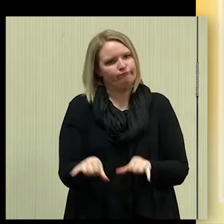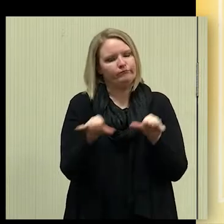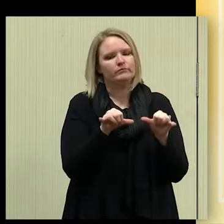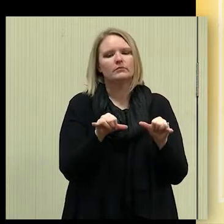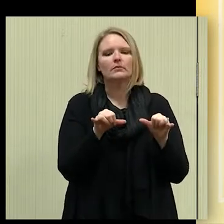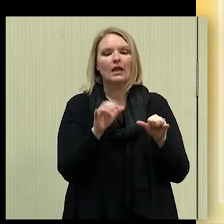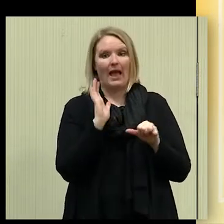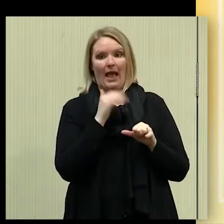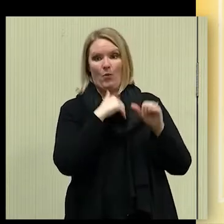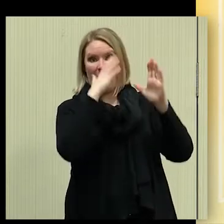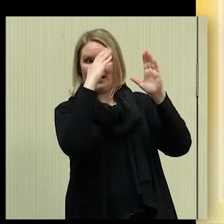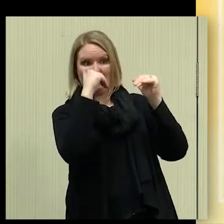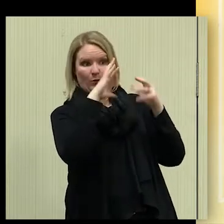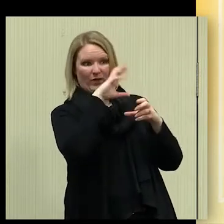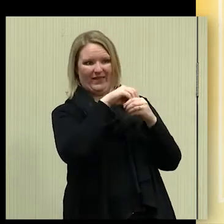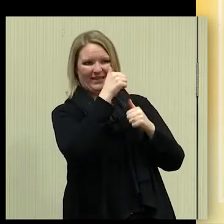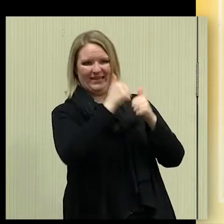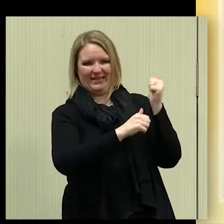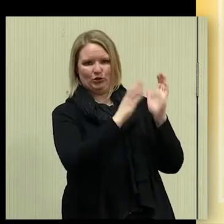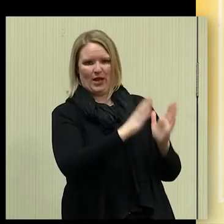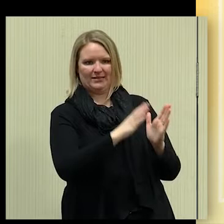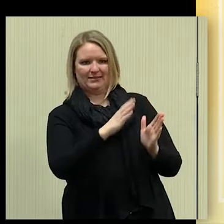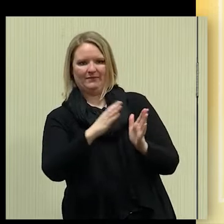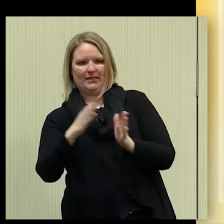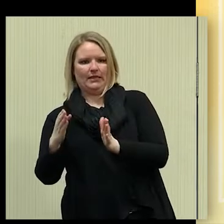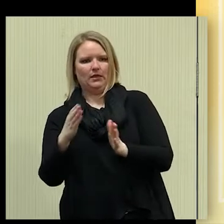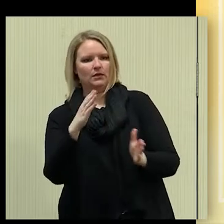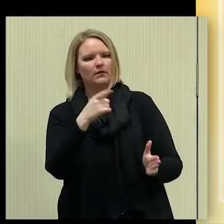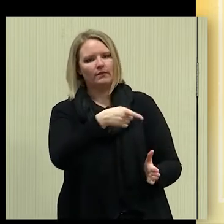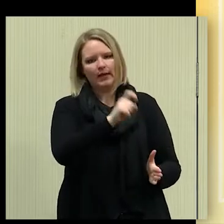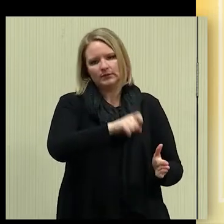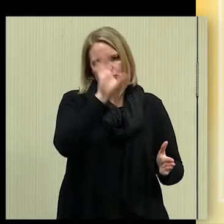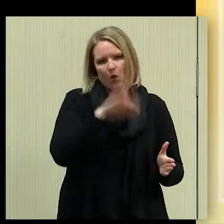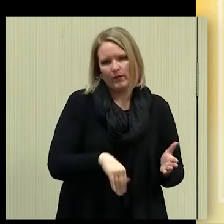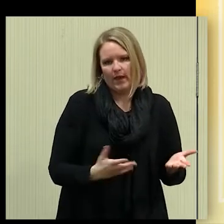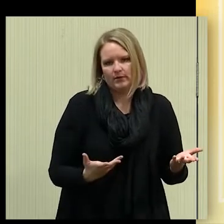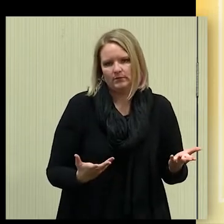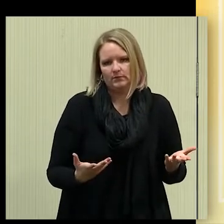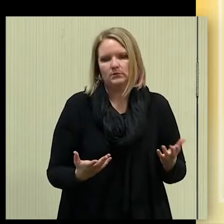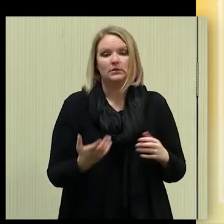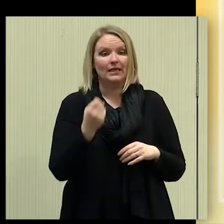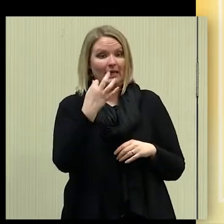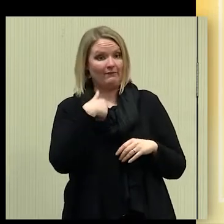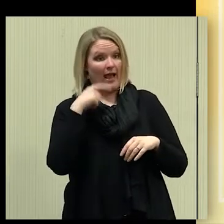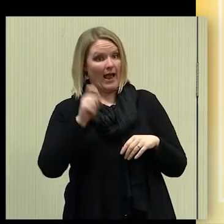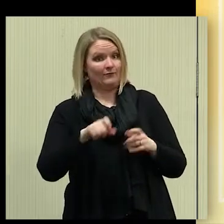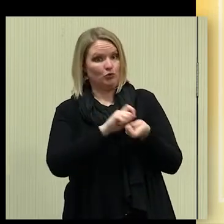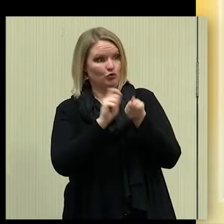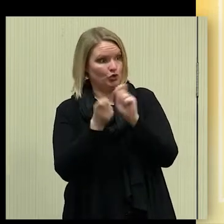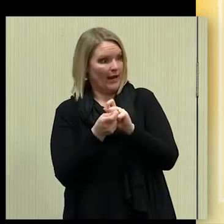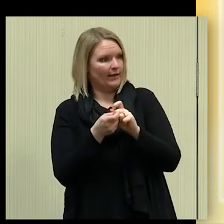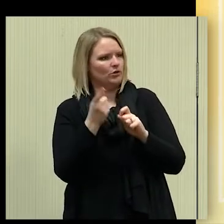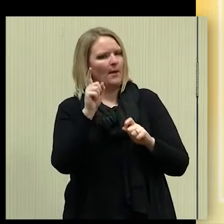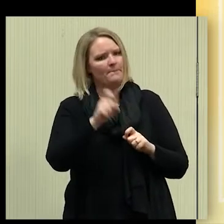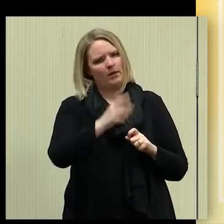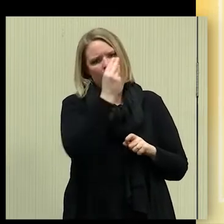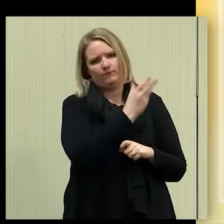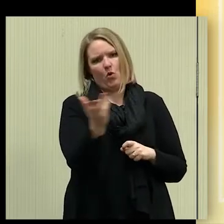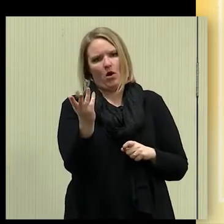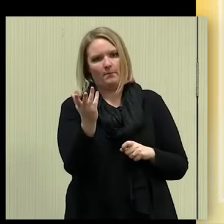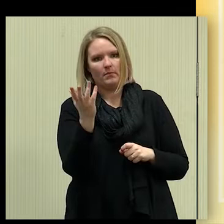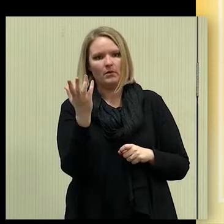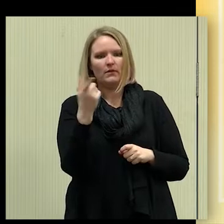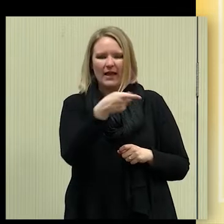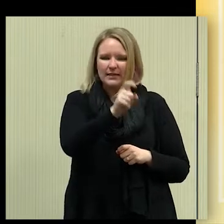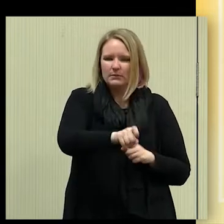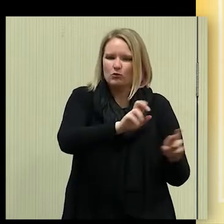the expectations within each routine? Making sure children know that. When we have to make changes, make kids aware of it so that they're